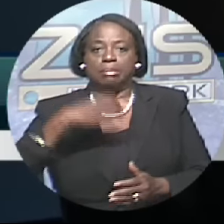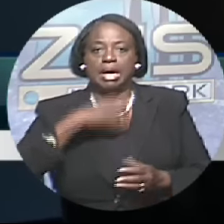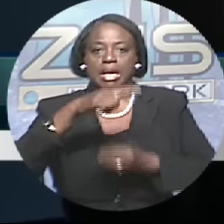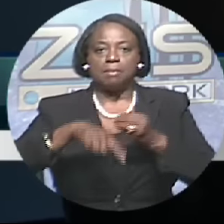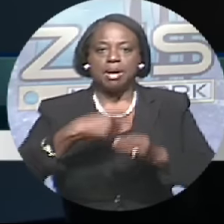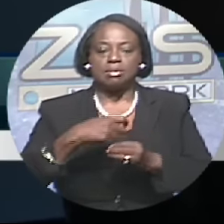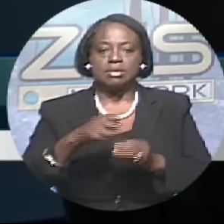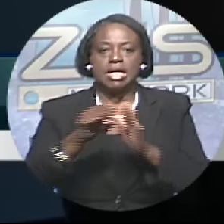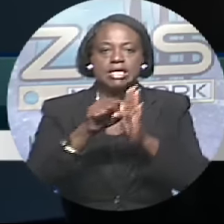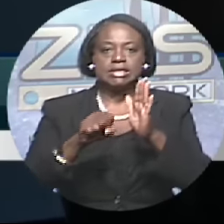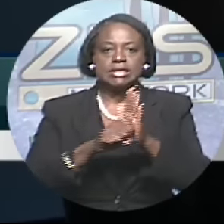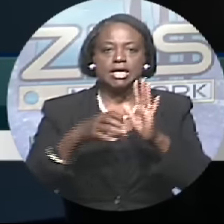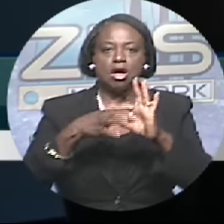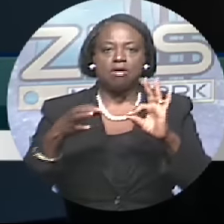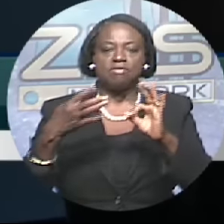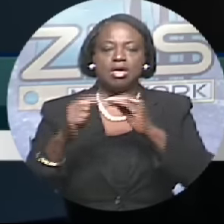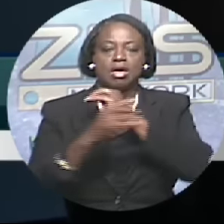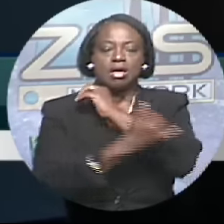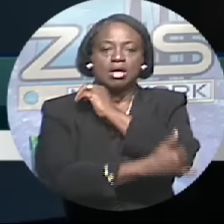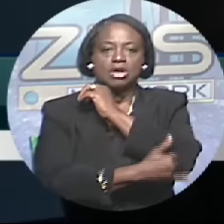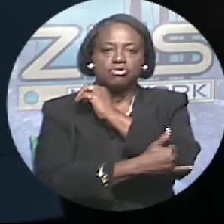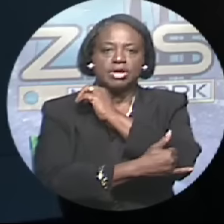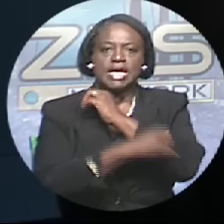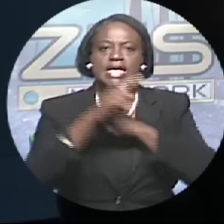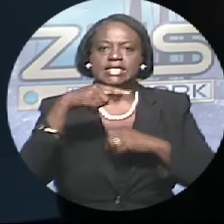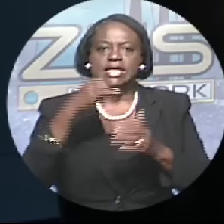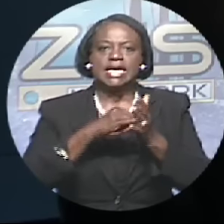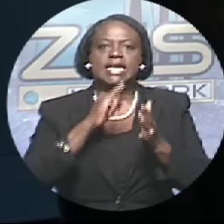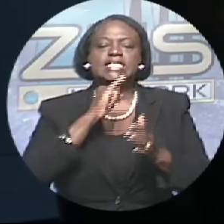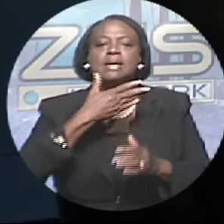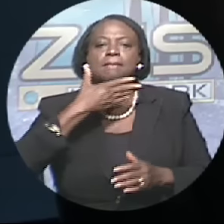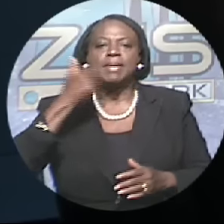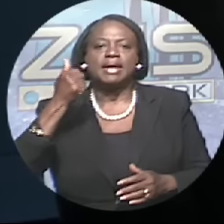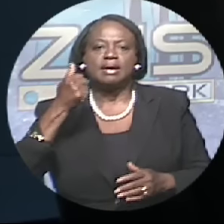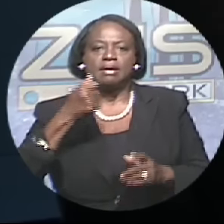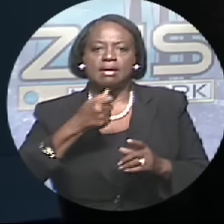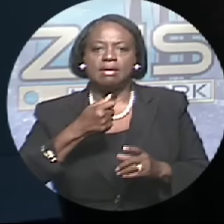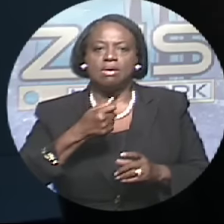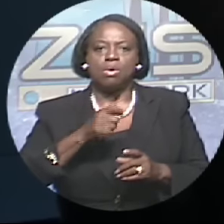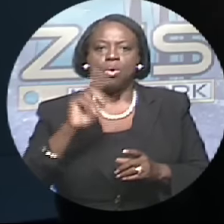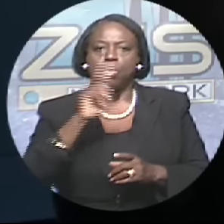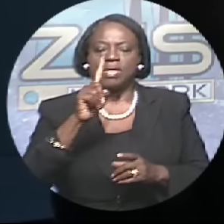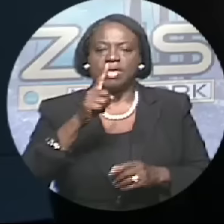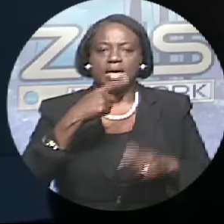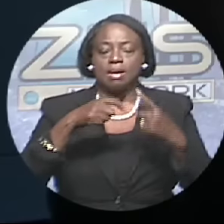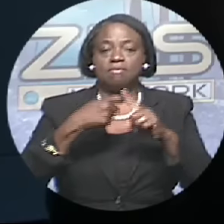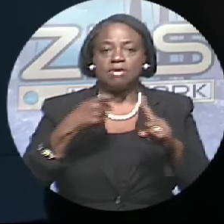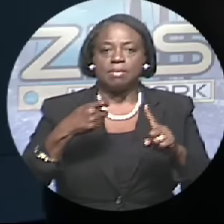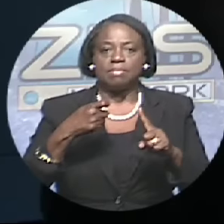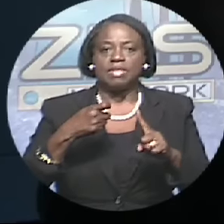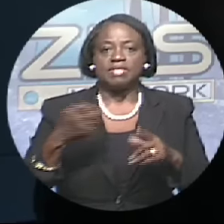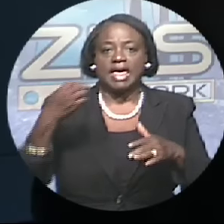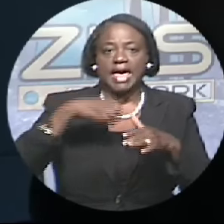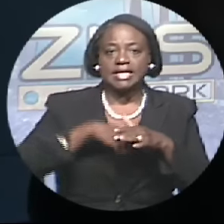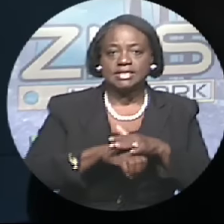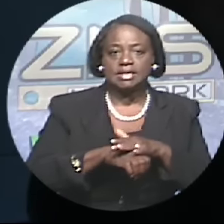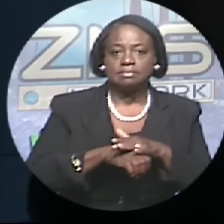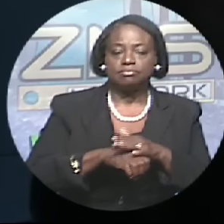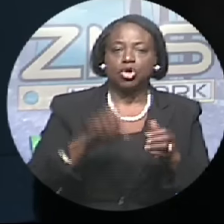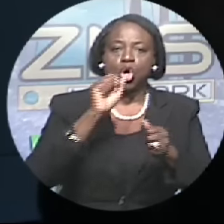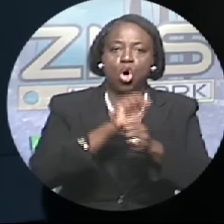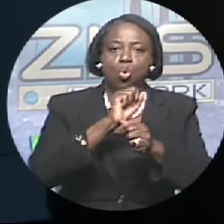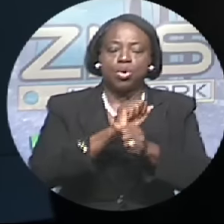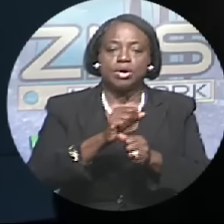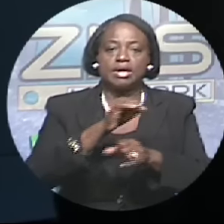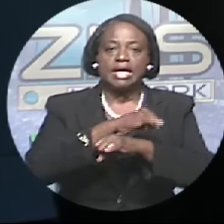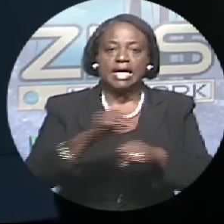and the economy. They see us as better than where they've come from. So they enter, they work illegally.